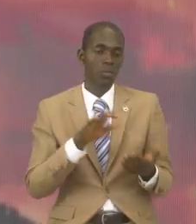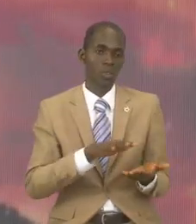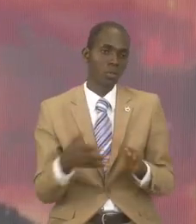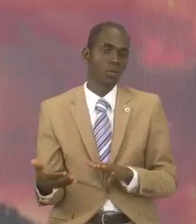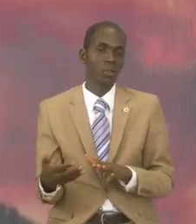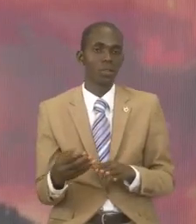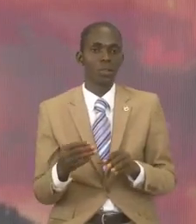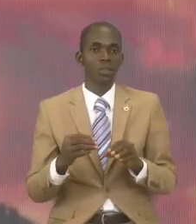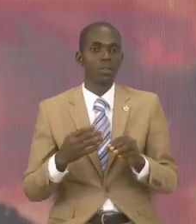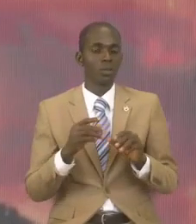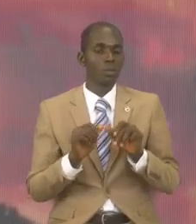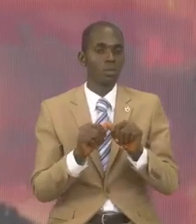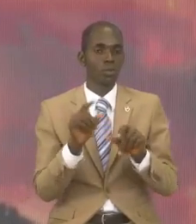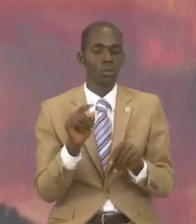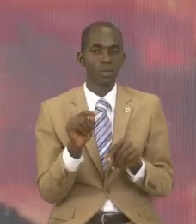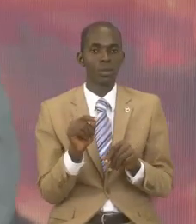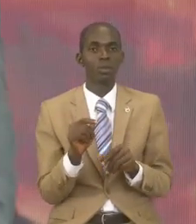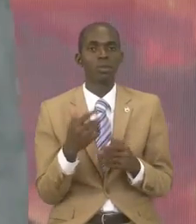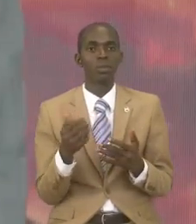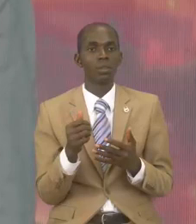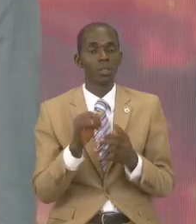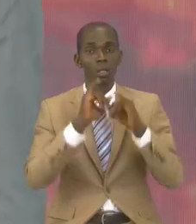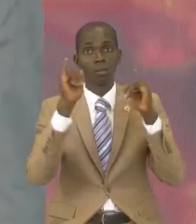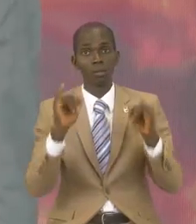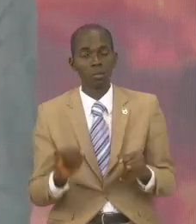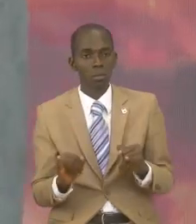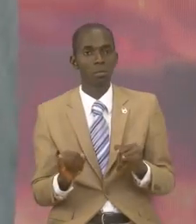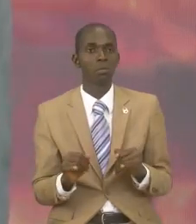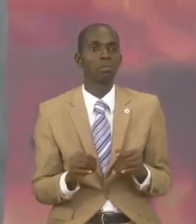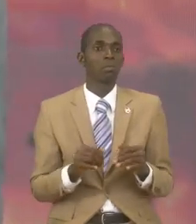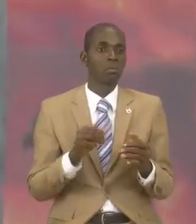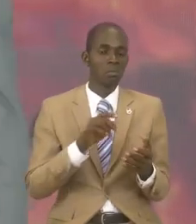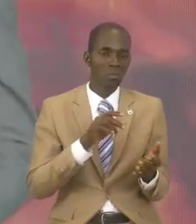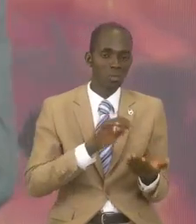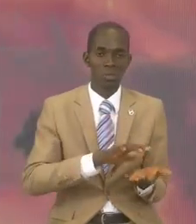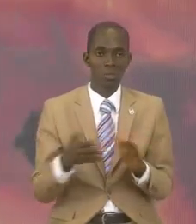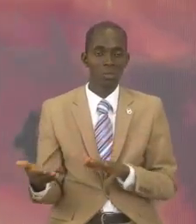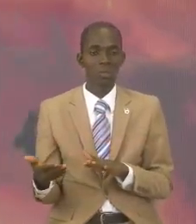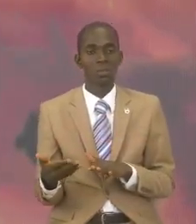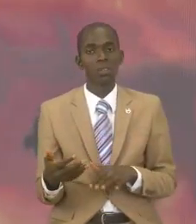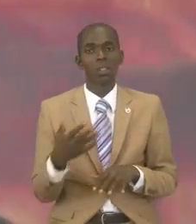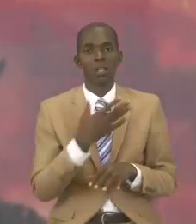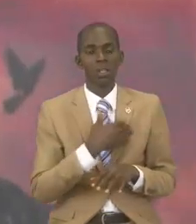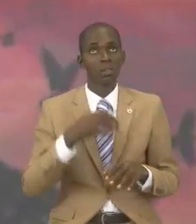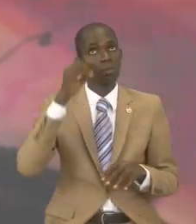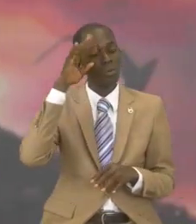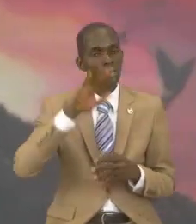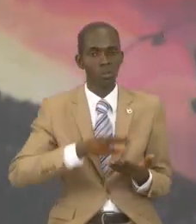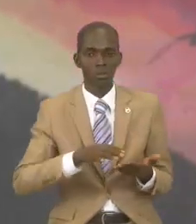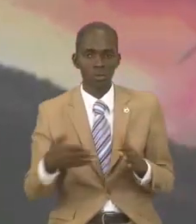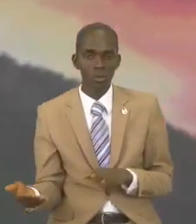idolatry, crucified. Witchcraft, crucified. Hatred,